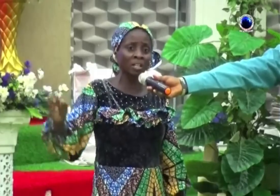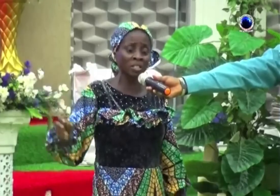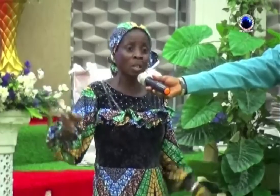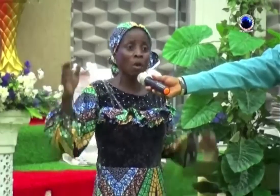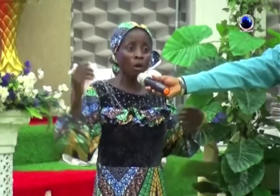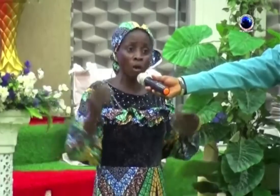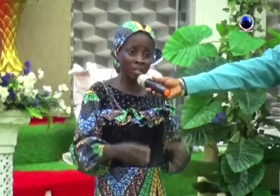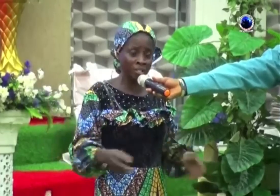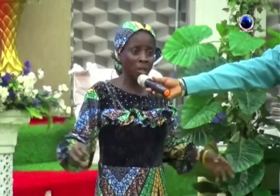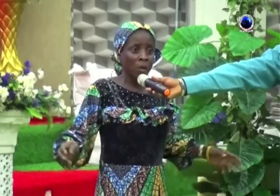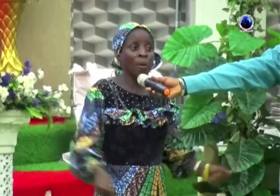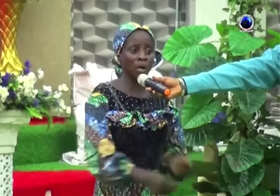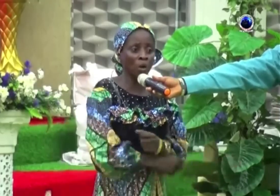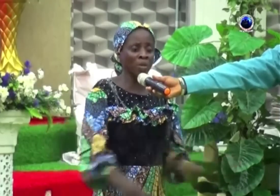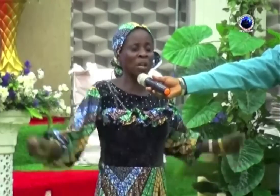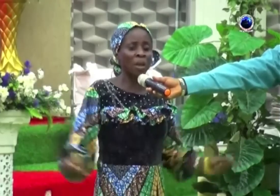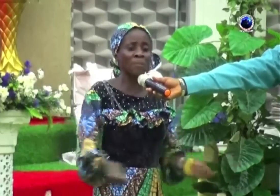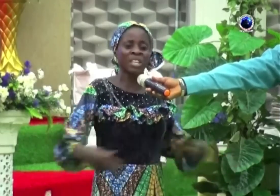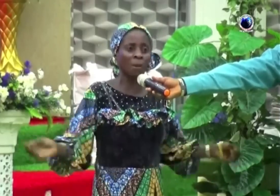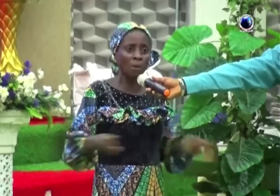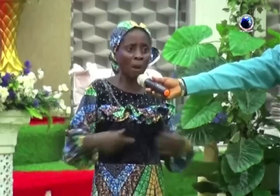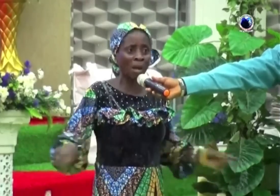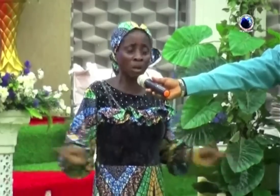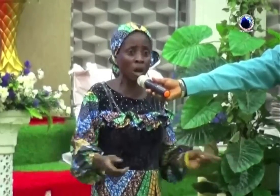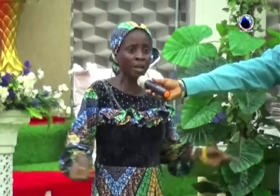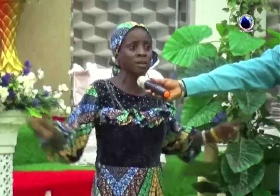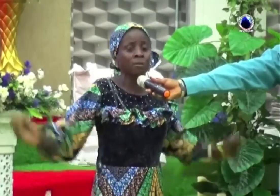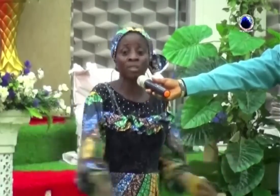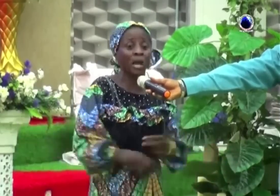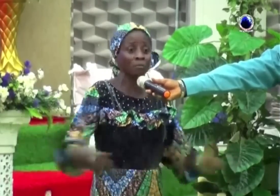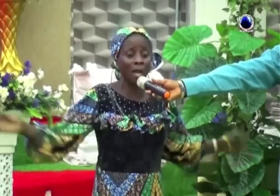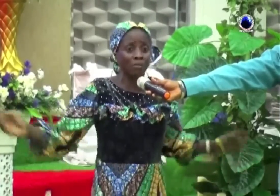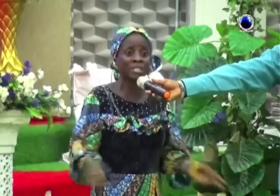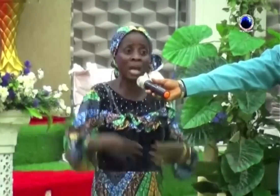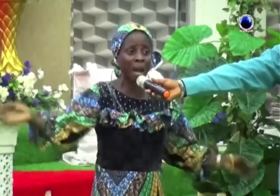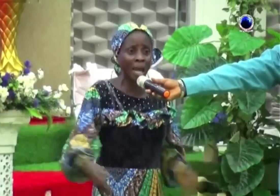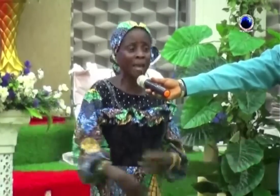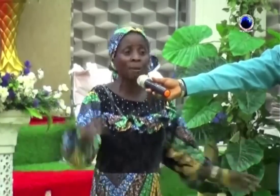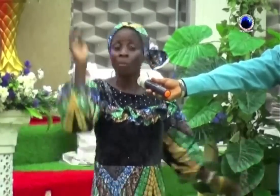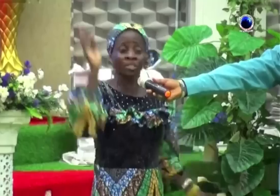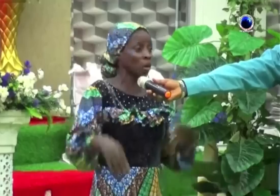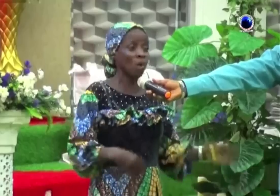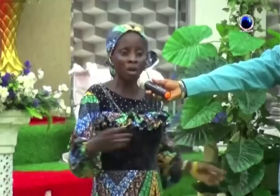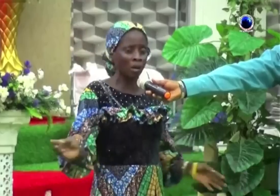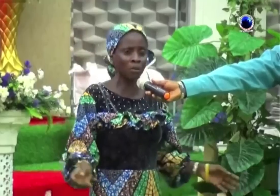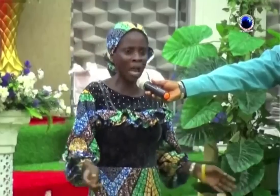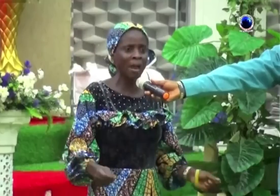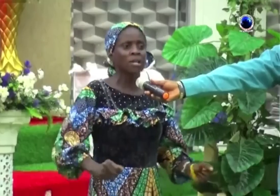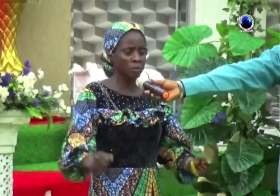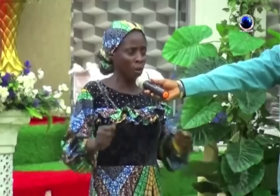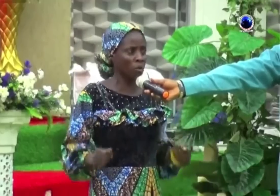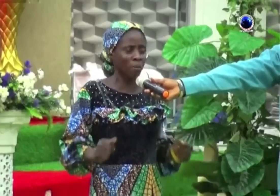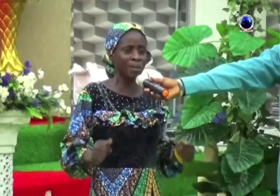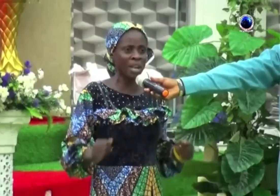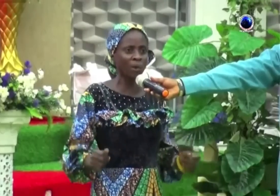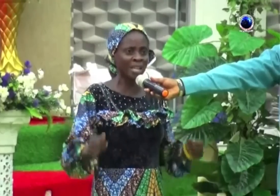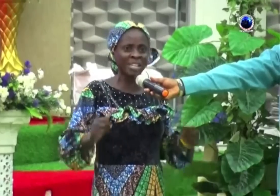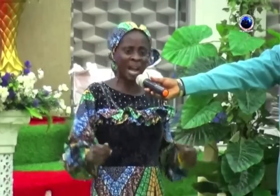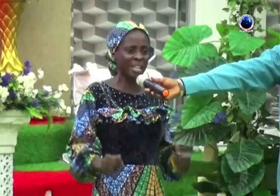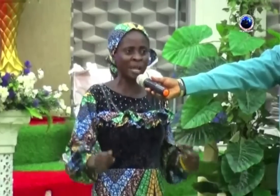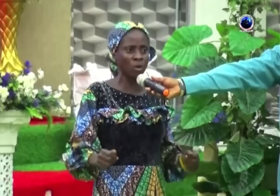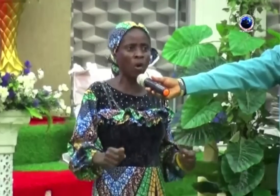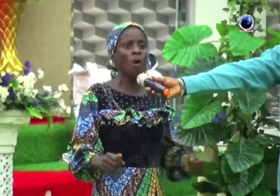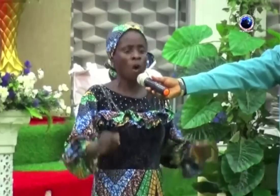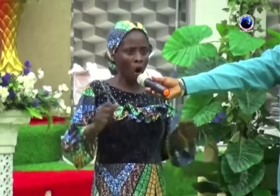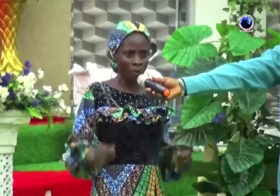ran kan ti o need bo inu mi sa lu pe mi se mo pa wa sori oke mo sa ngba le mo se ogbo nkan yi pe ah inu mi lu pe mi na mo le